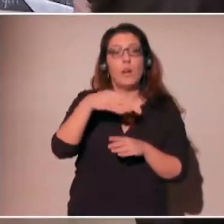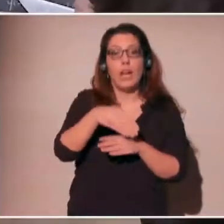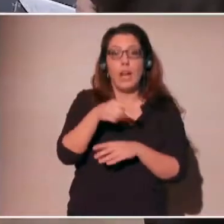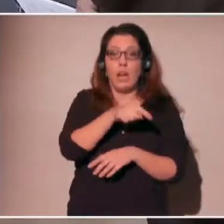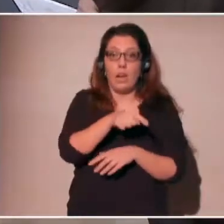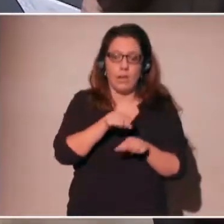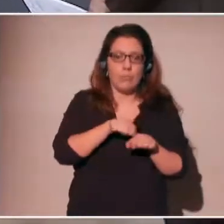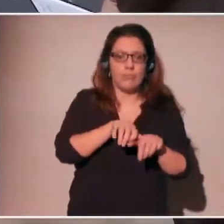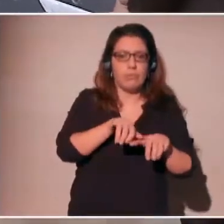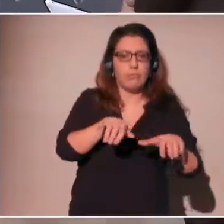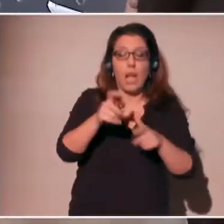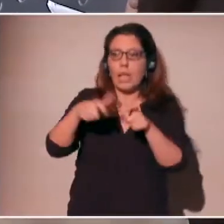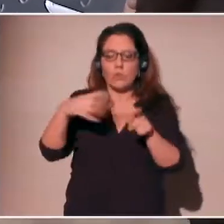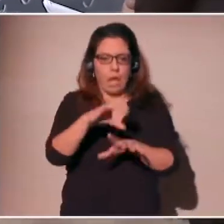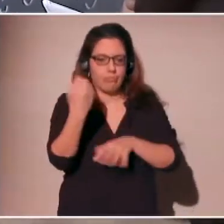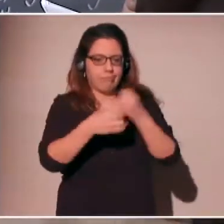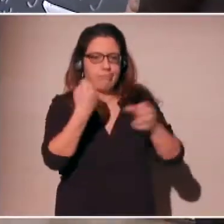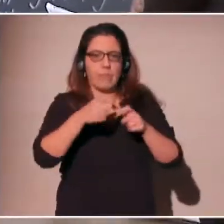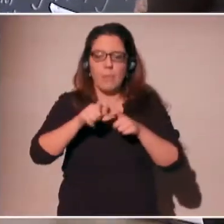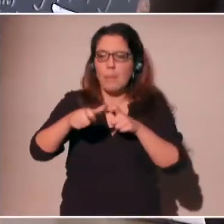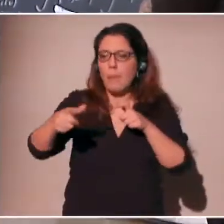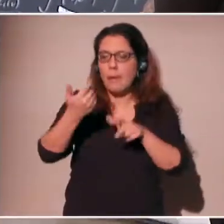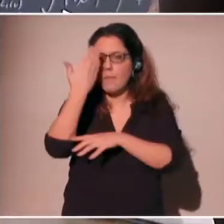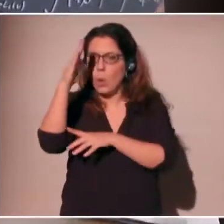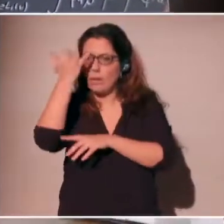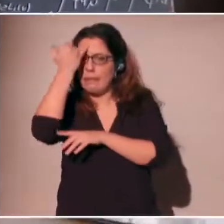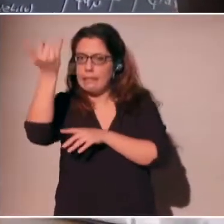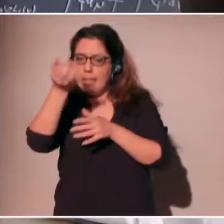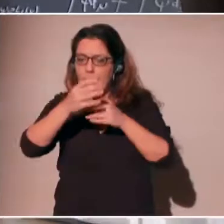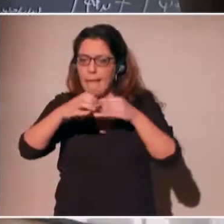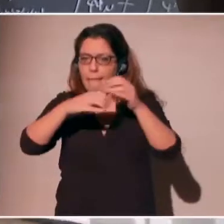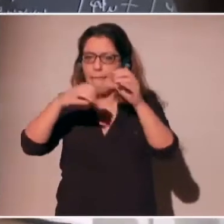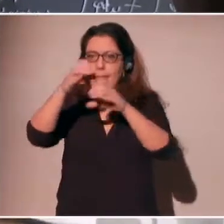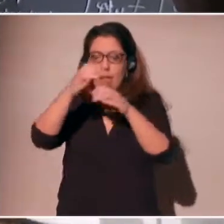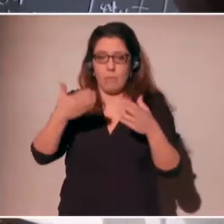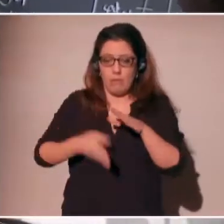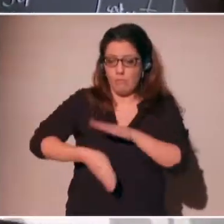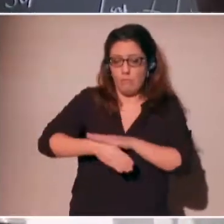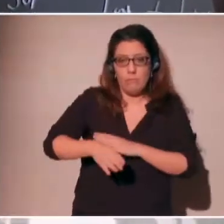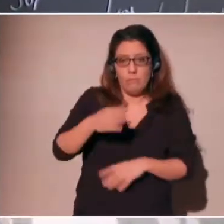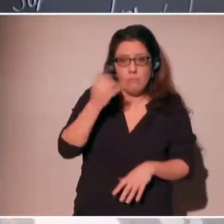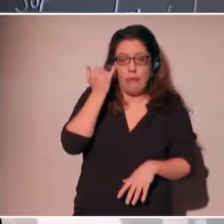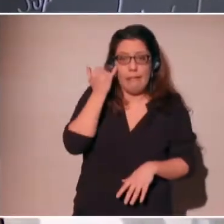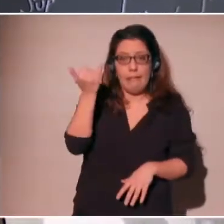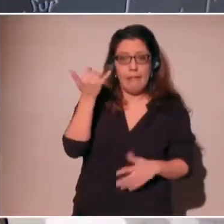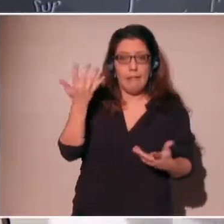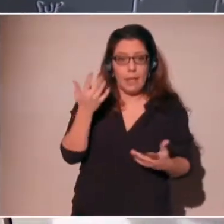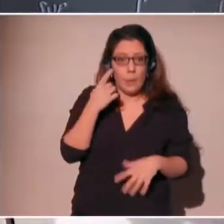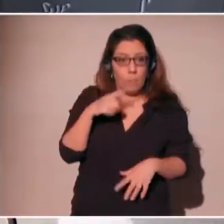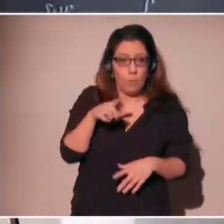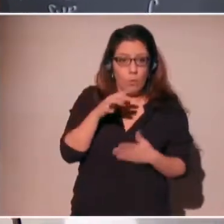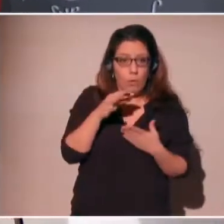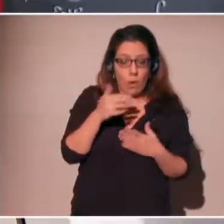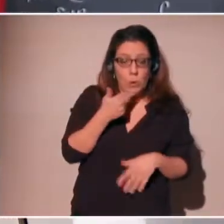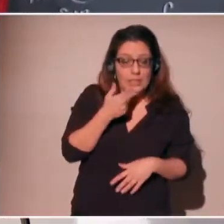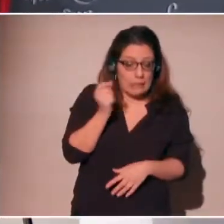proposed by Joshua Bengio at the University of Montreal, him and his team, and then another group of ideas that were based on this one. But these ideas